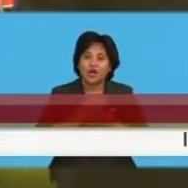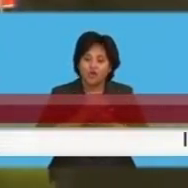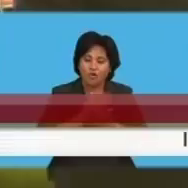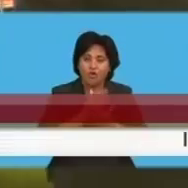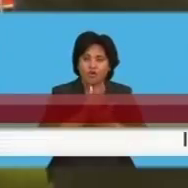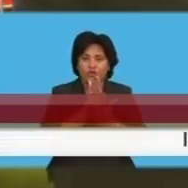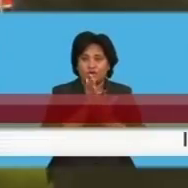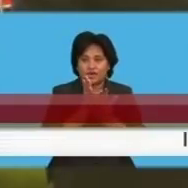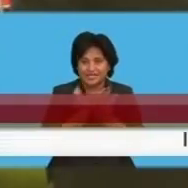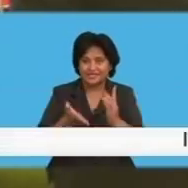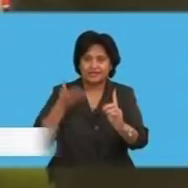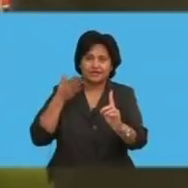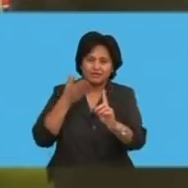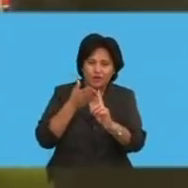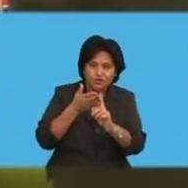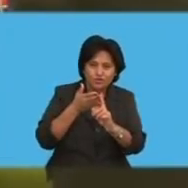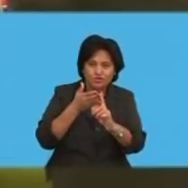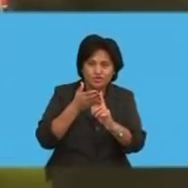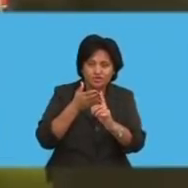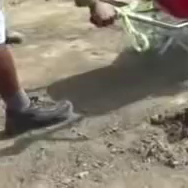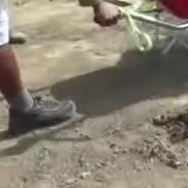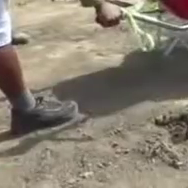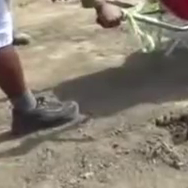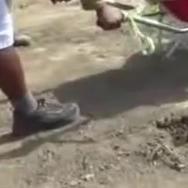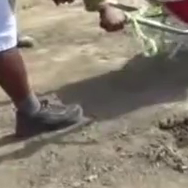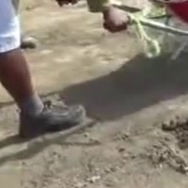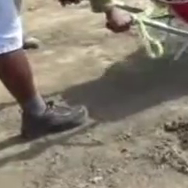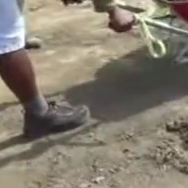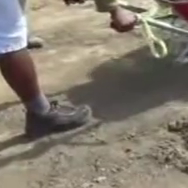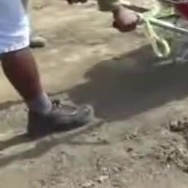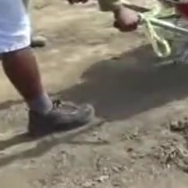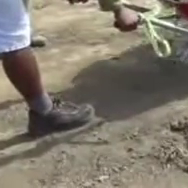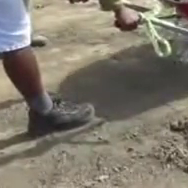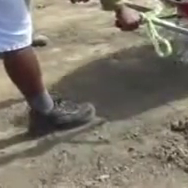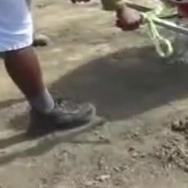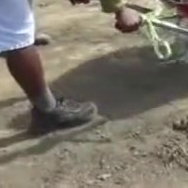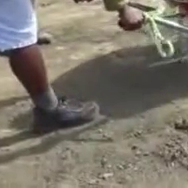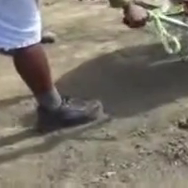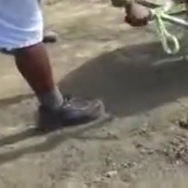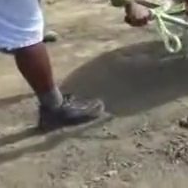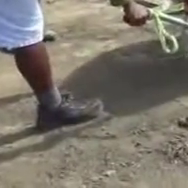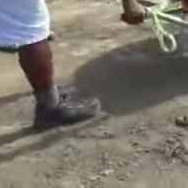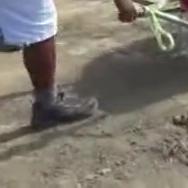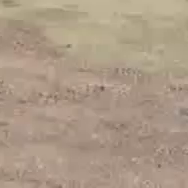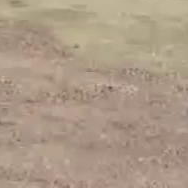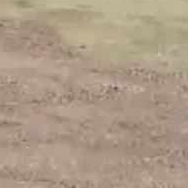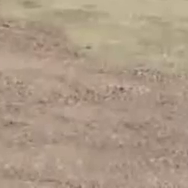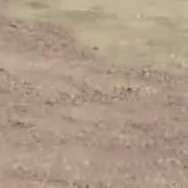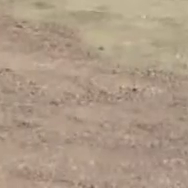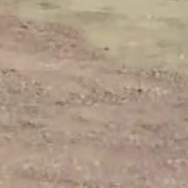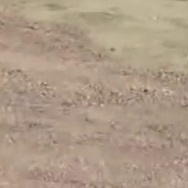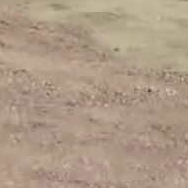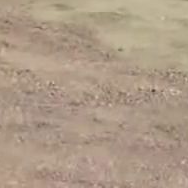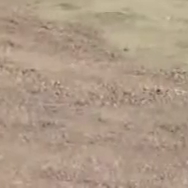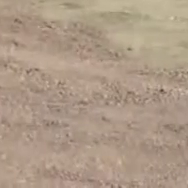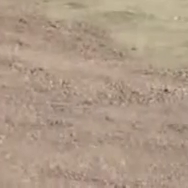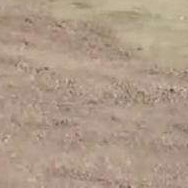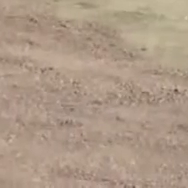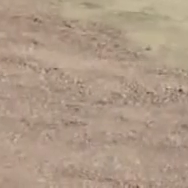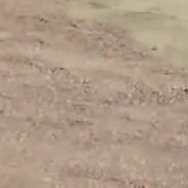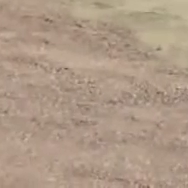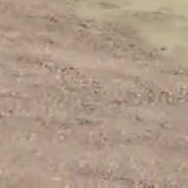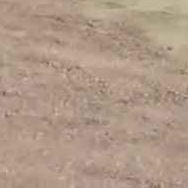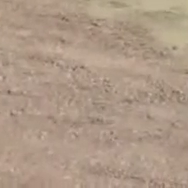holistic approach that will establish a new investment regime, and whilst being attractive to investment,